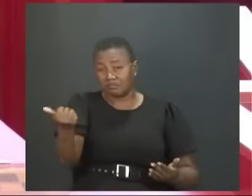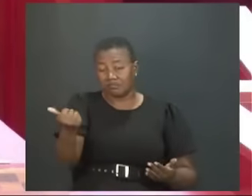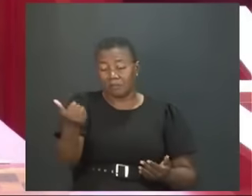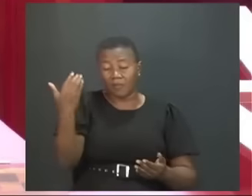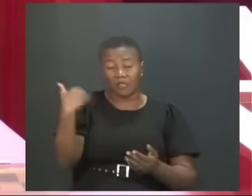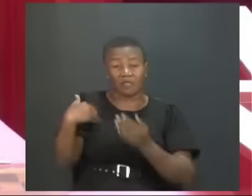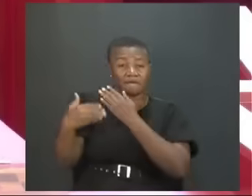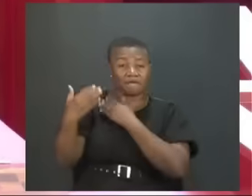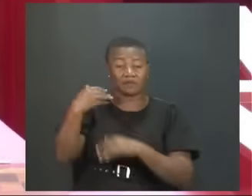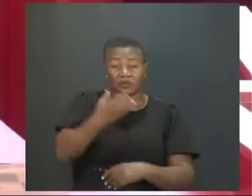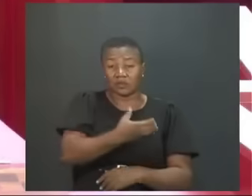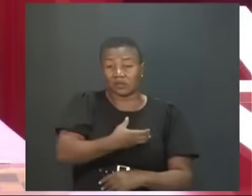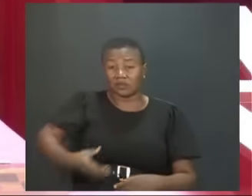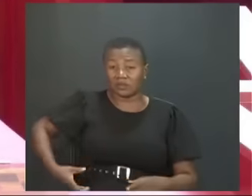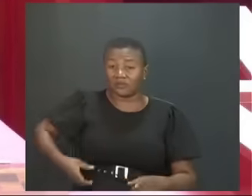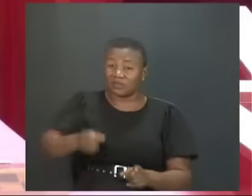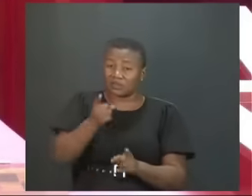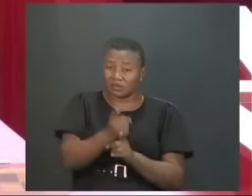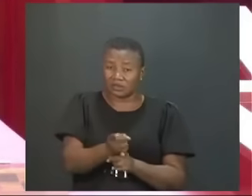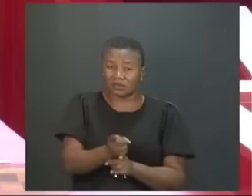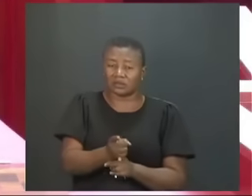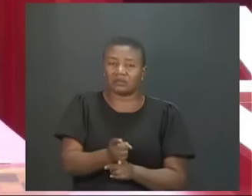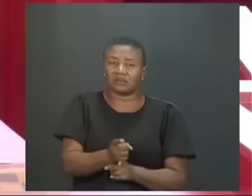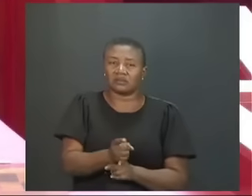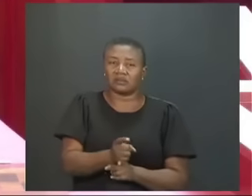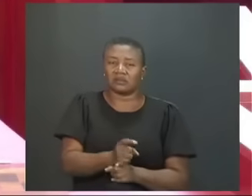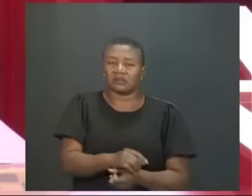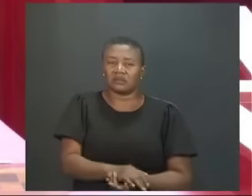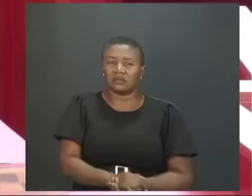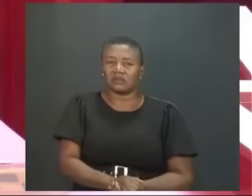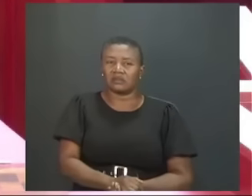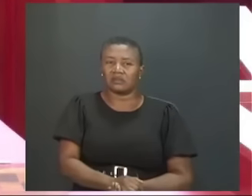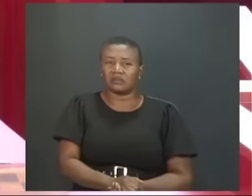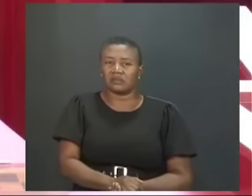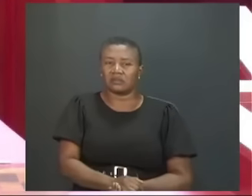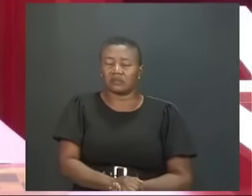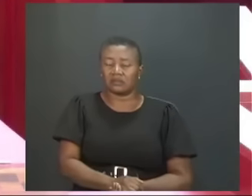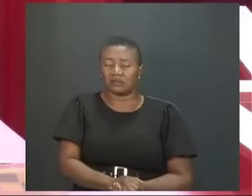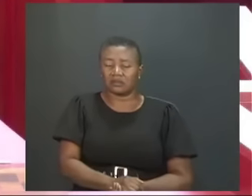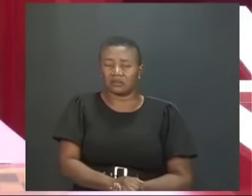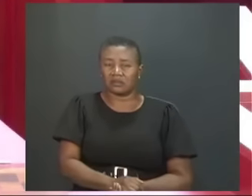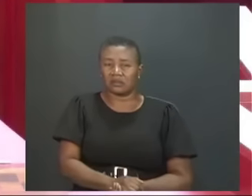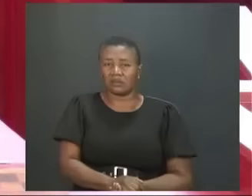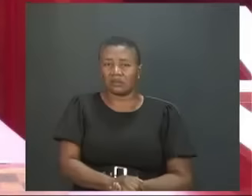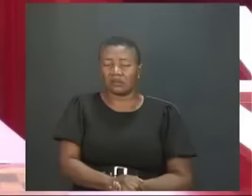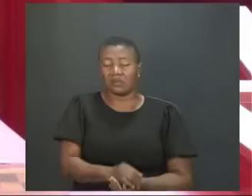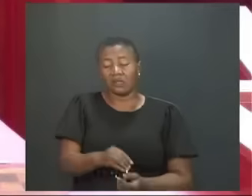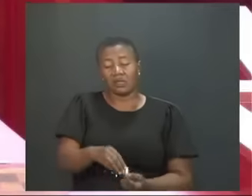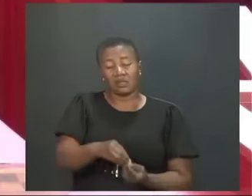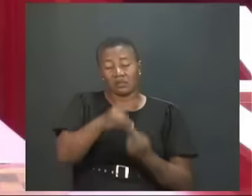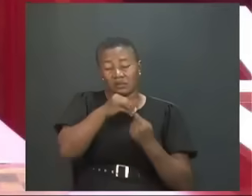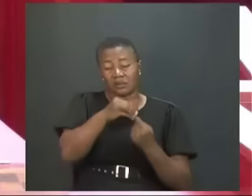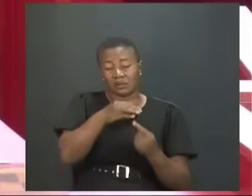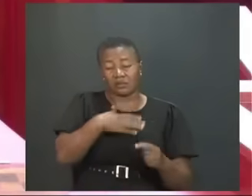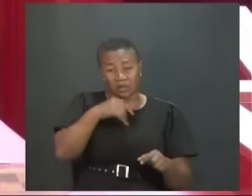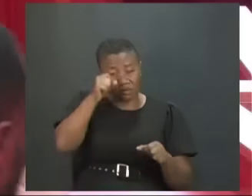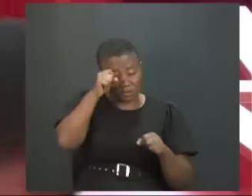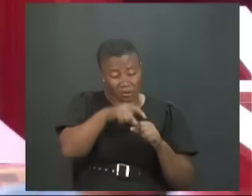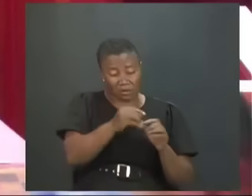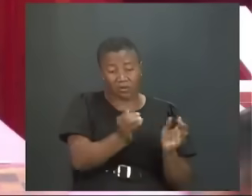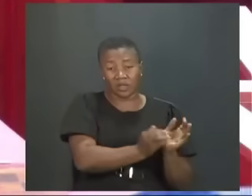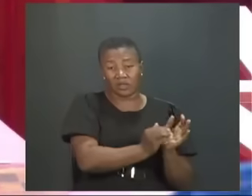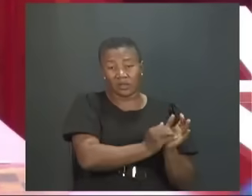former Chief Justice is a matter that especially my brother, the minority